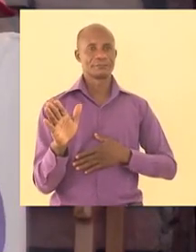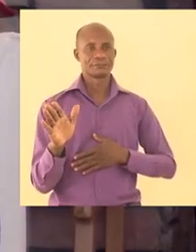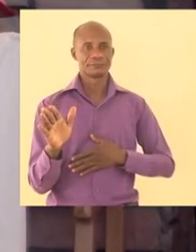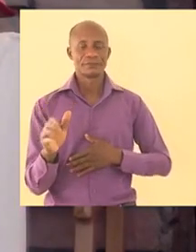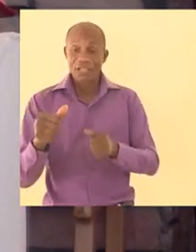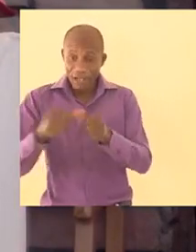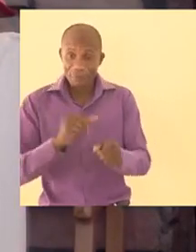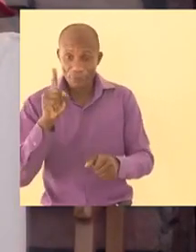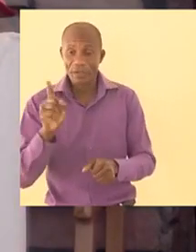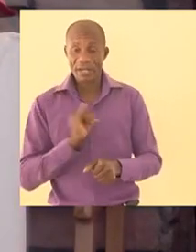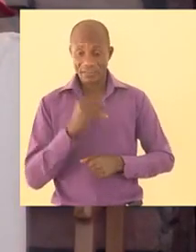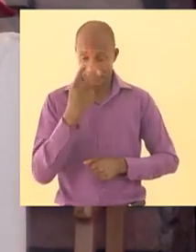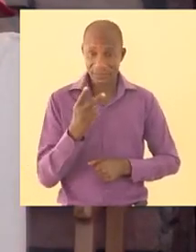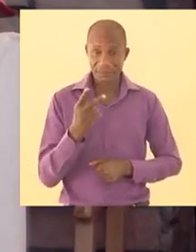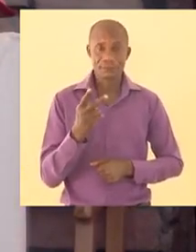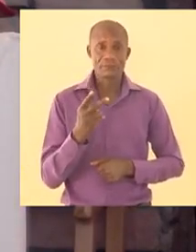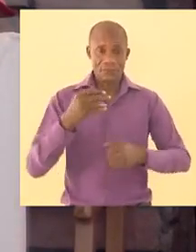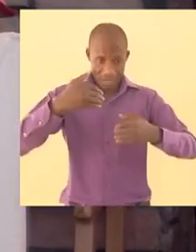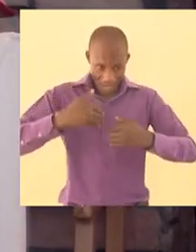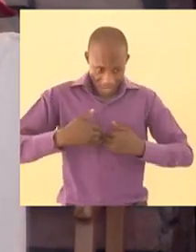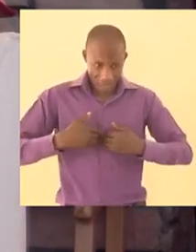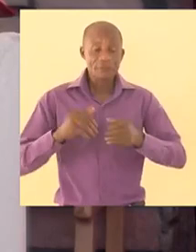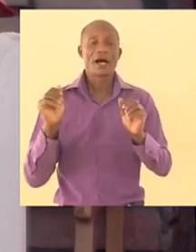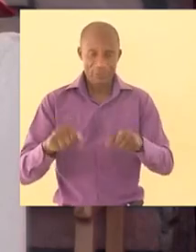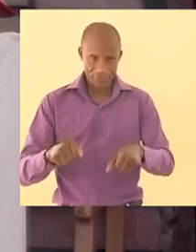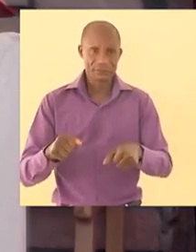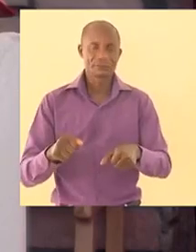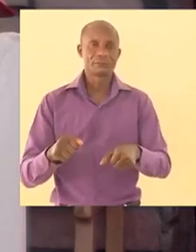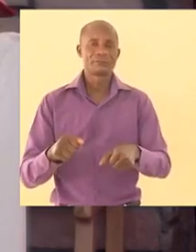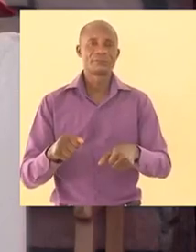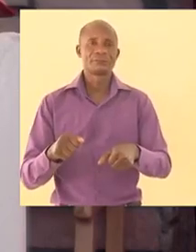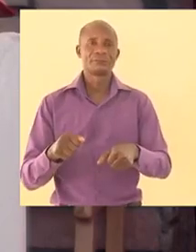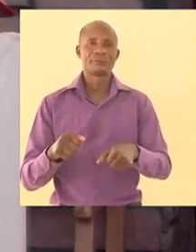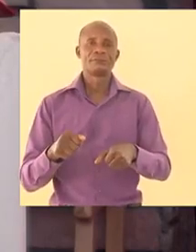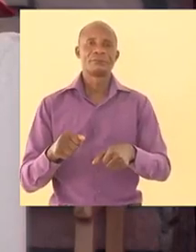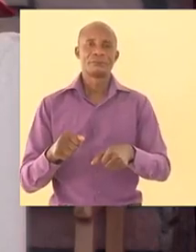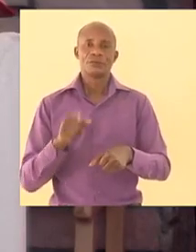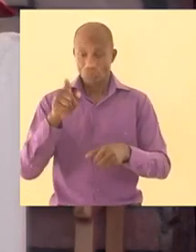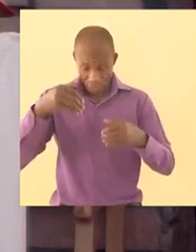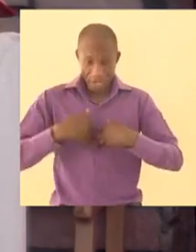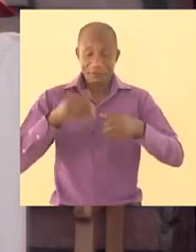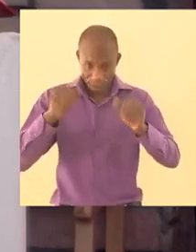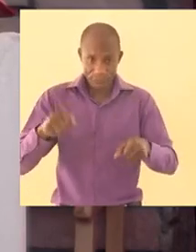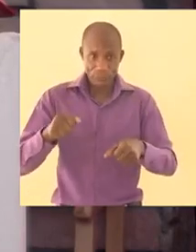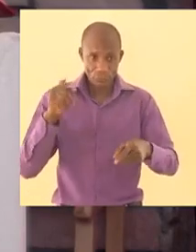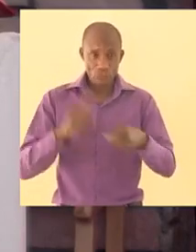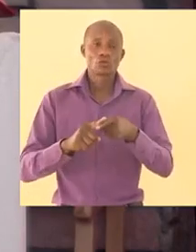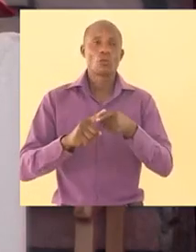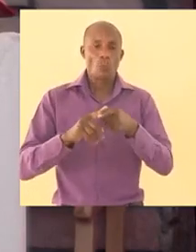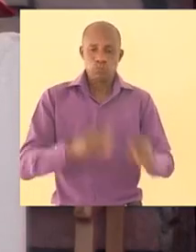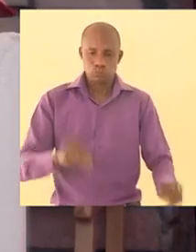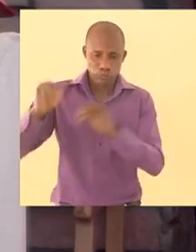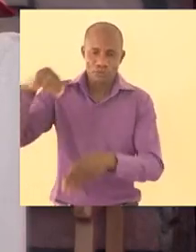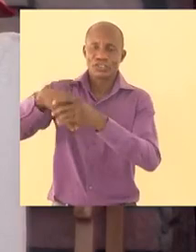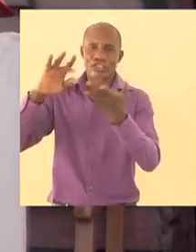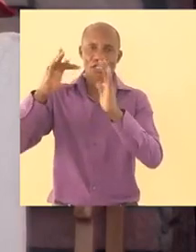can see here has the capacity. Almost all of you, 99%, have mobile phone, right? You have the capacity to flood the internet with